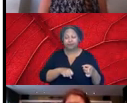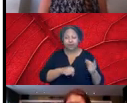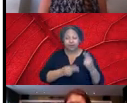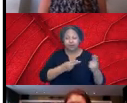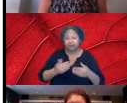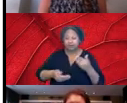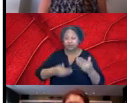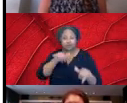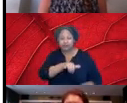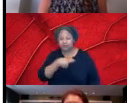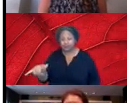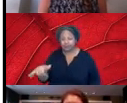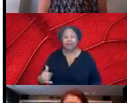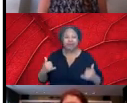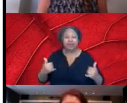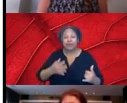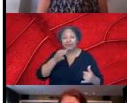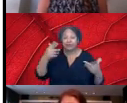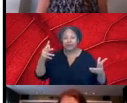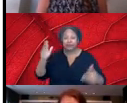know I see one question